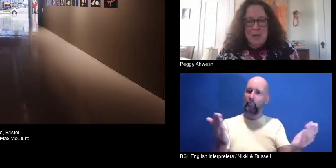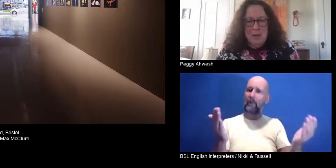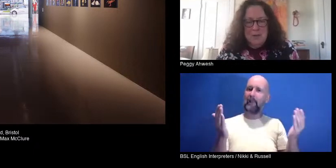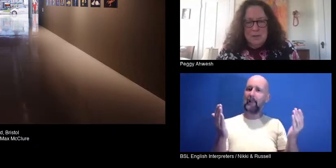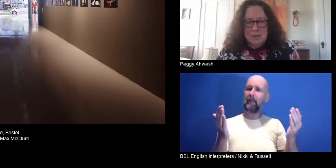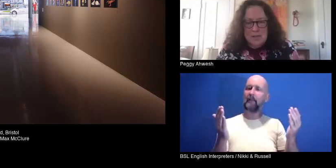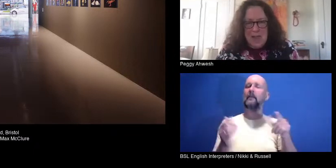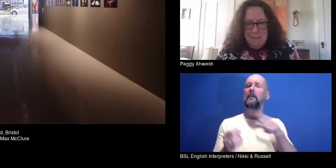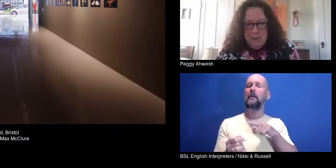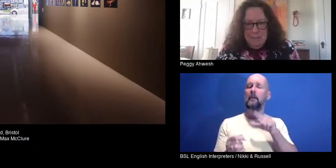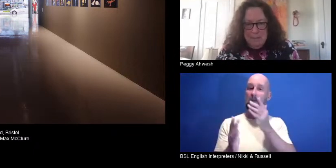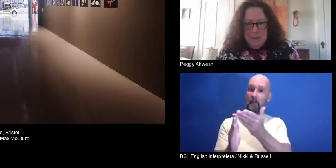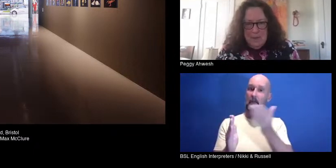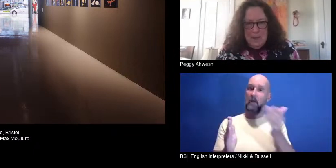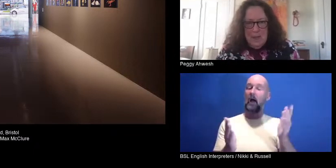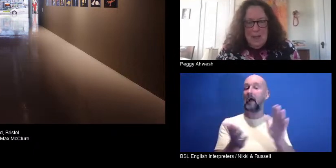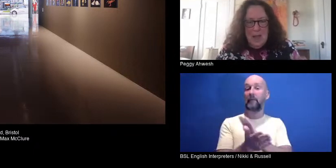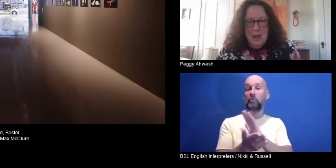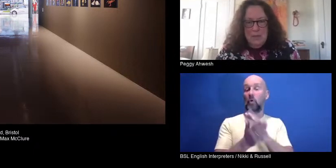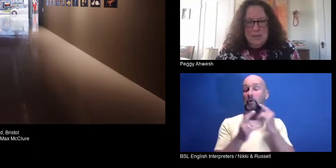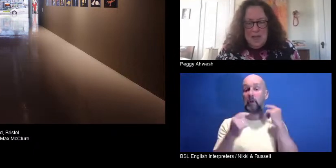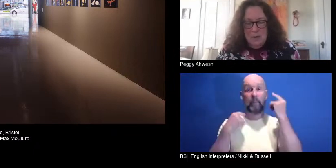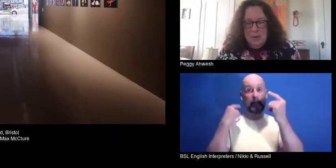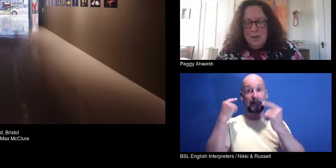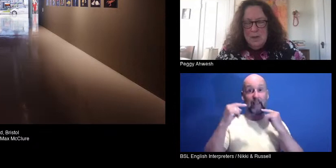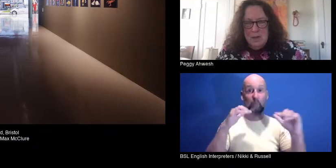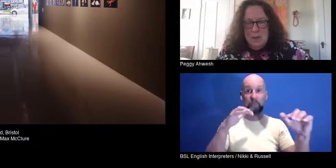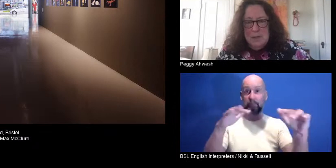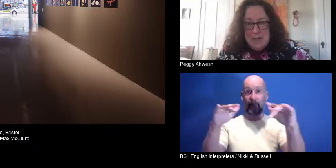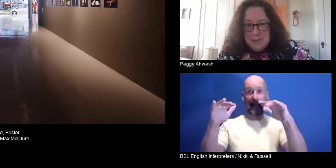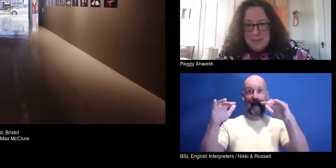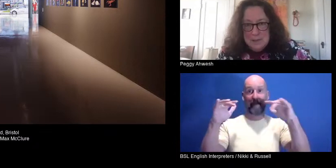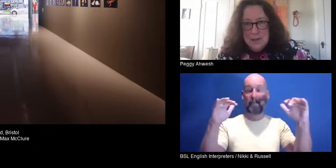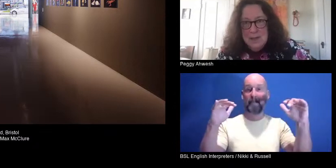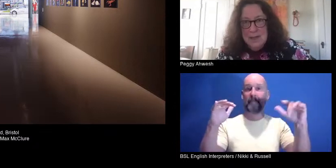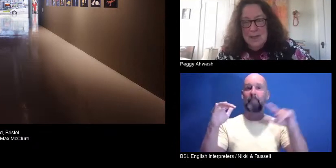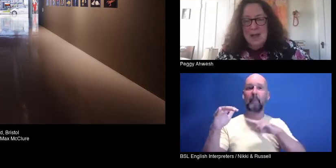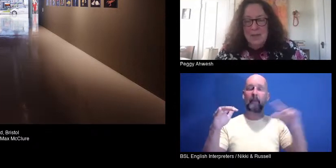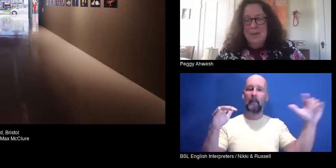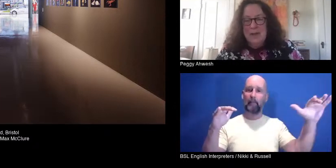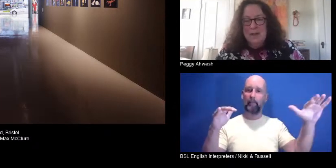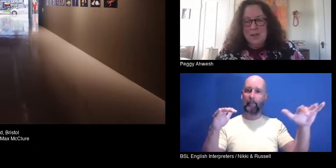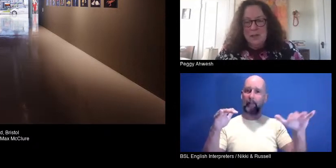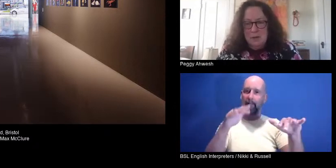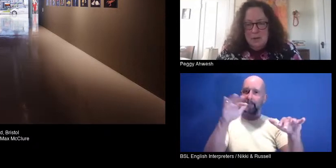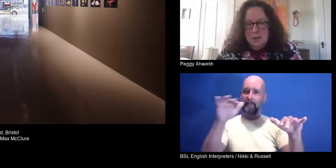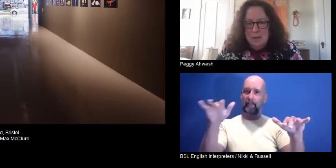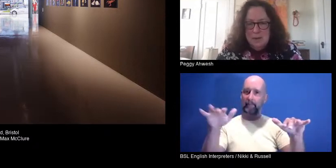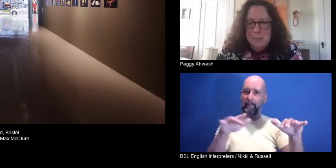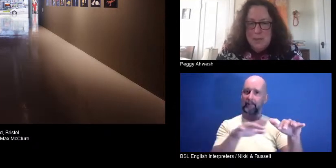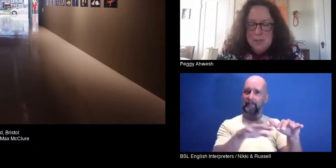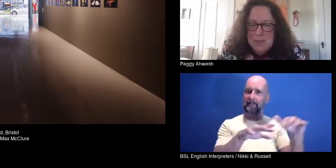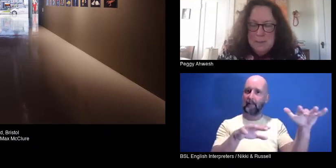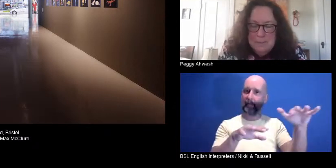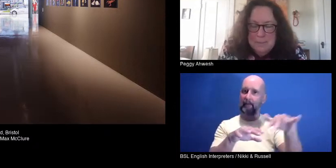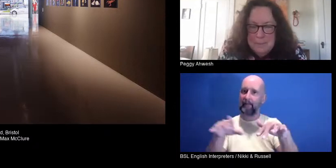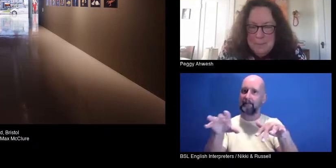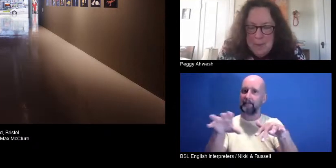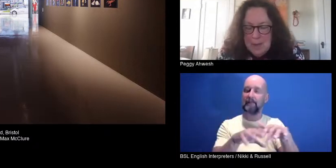the soundscape and how the sound bleeds and how they affect each other